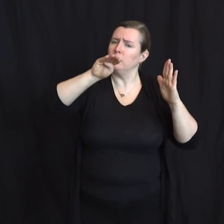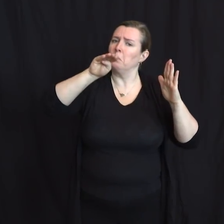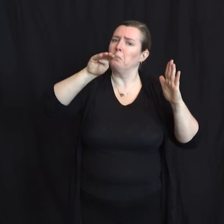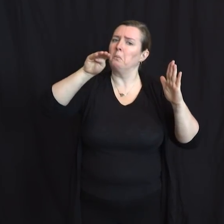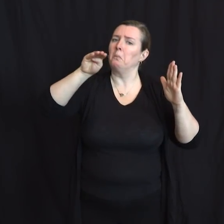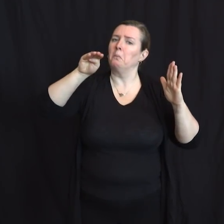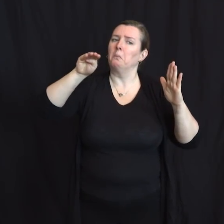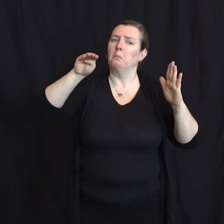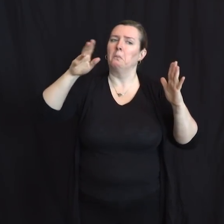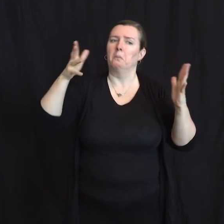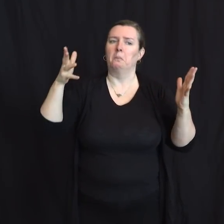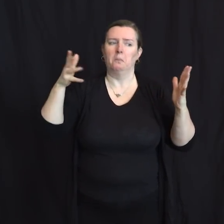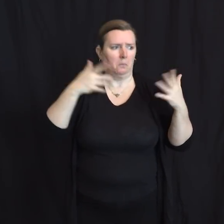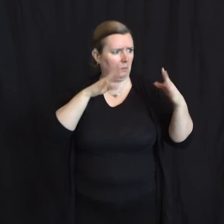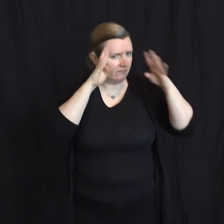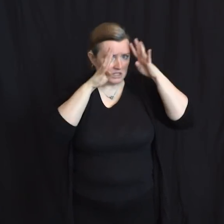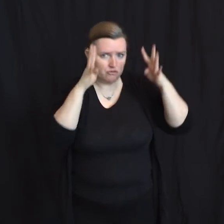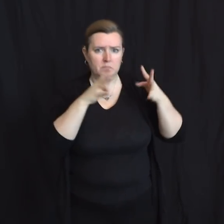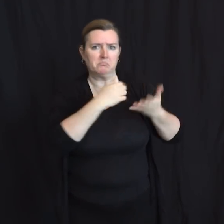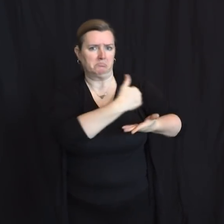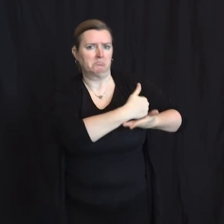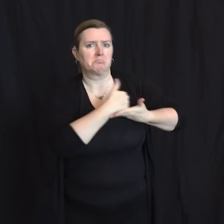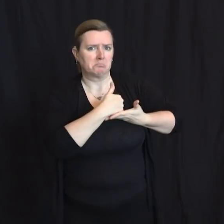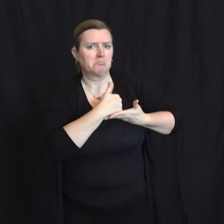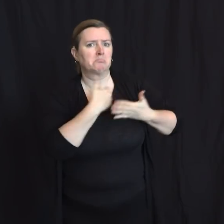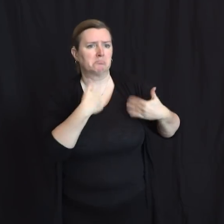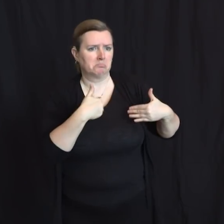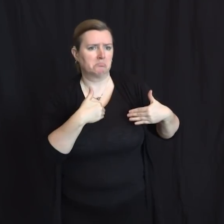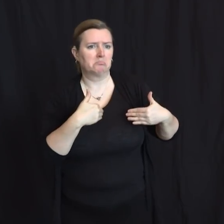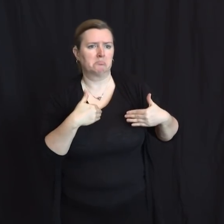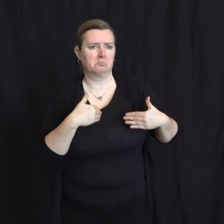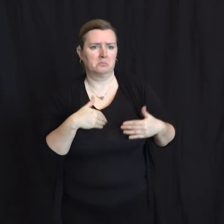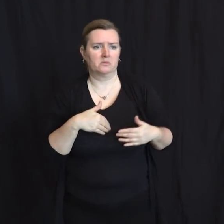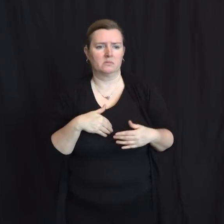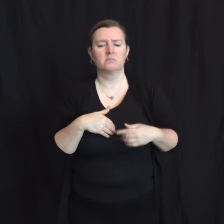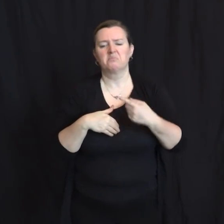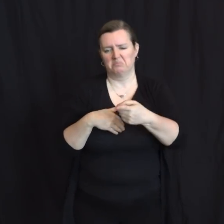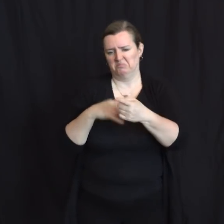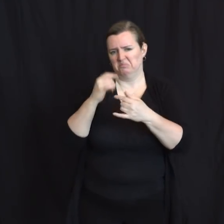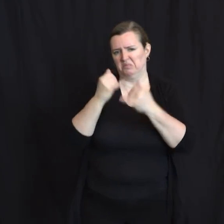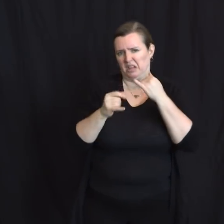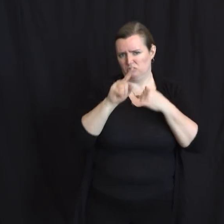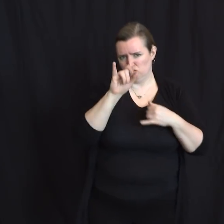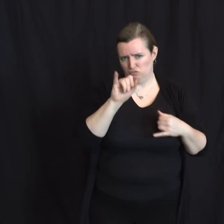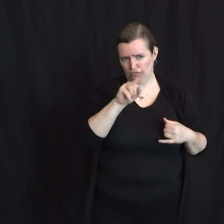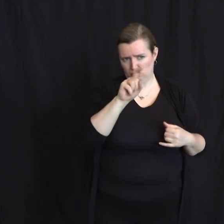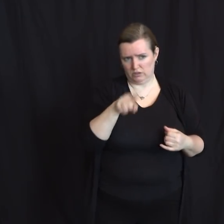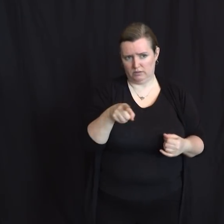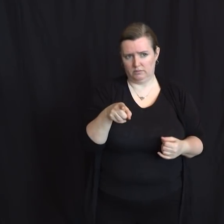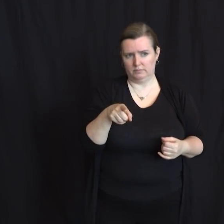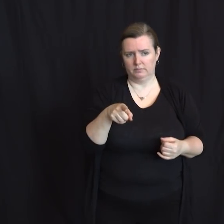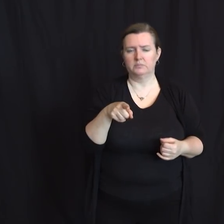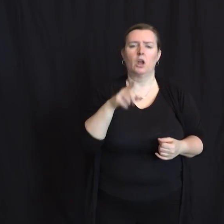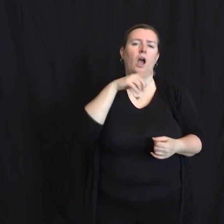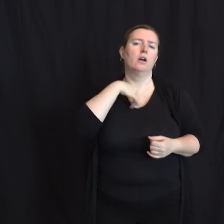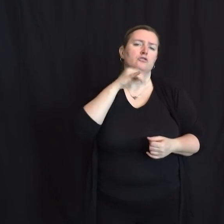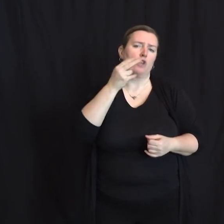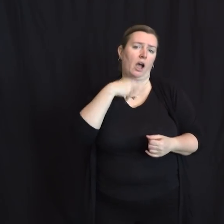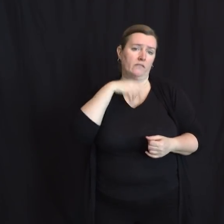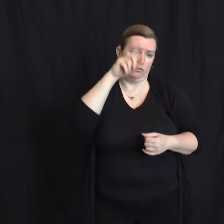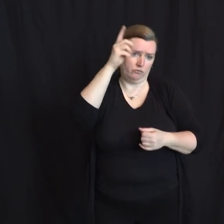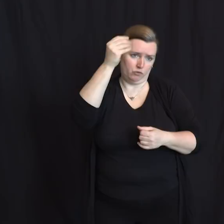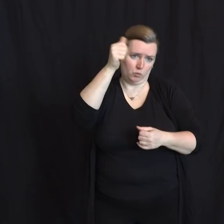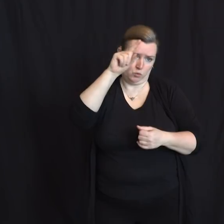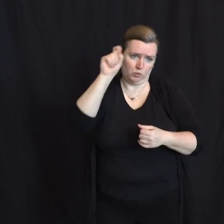And please, John, you'll close us out. Yeah, I have a couple from Daniel Munoz of NJ Biz first. Is he okay, by the way?